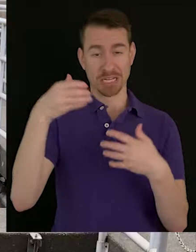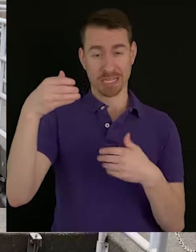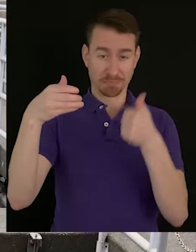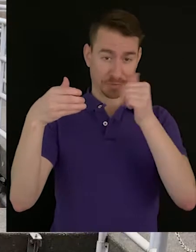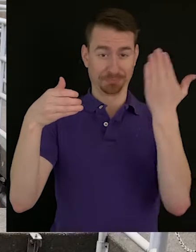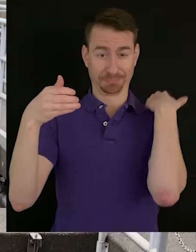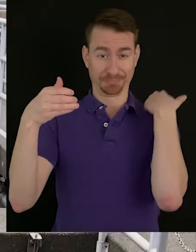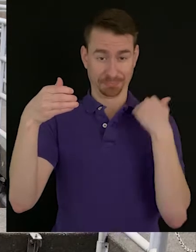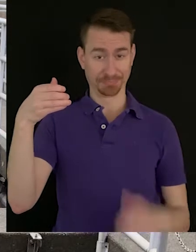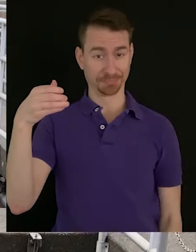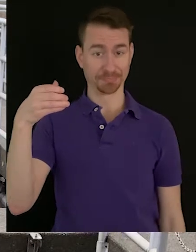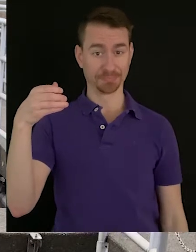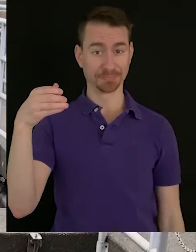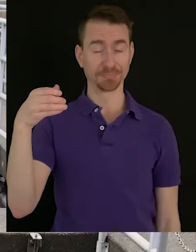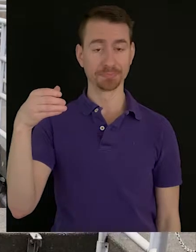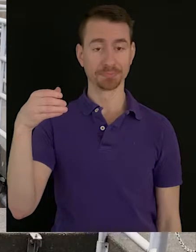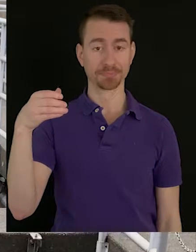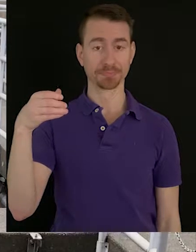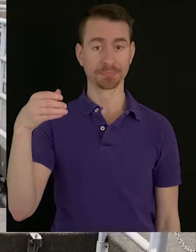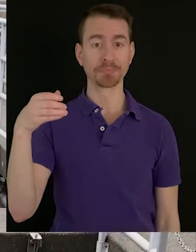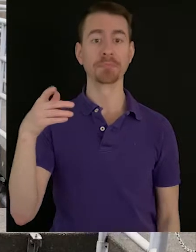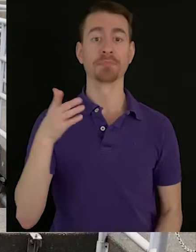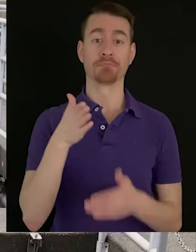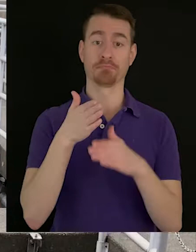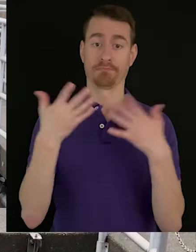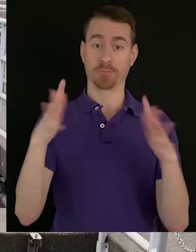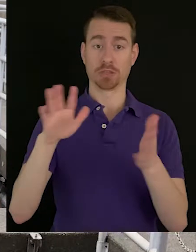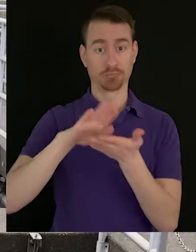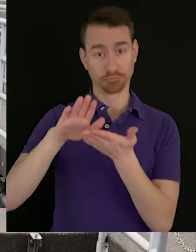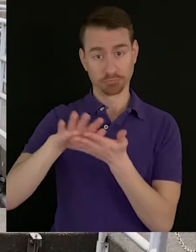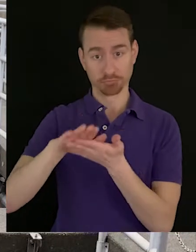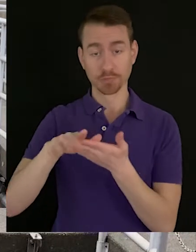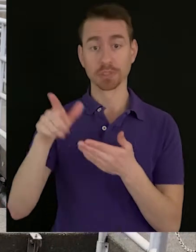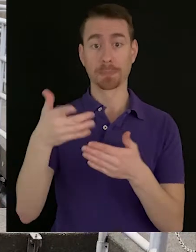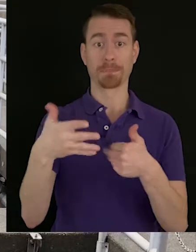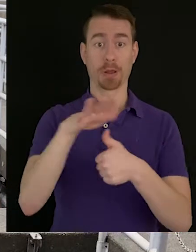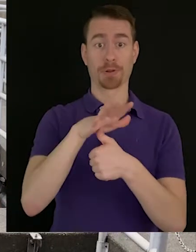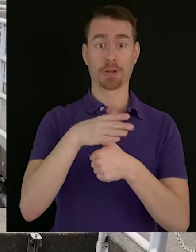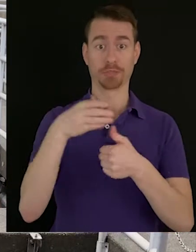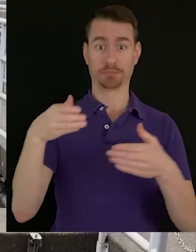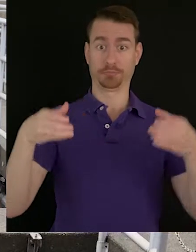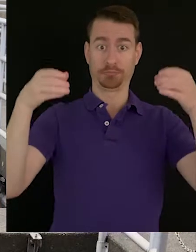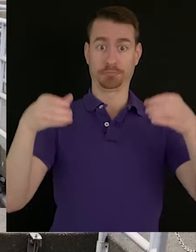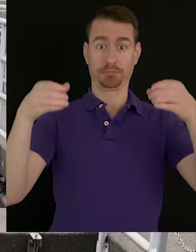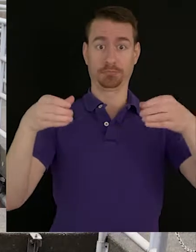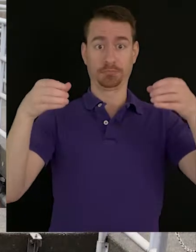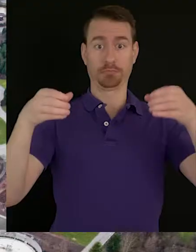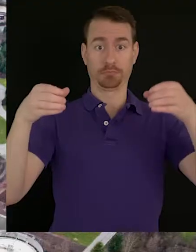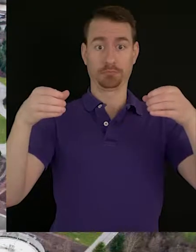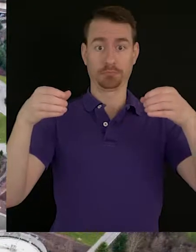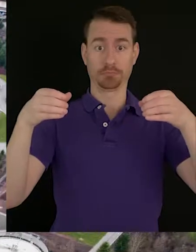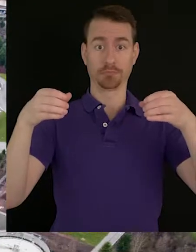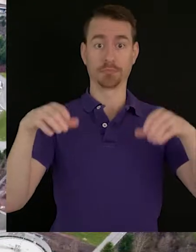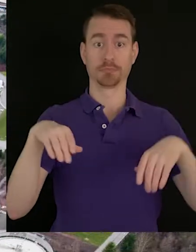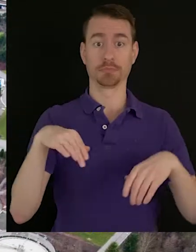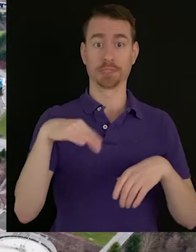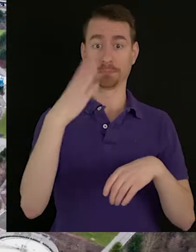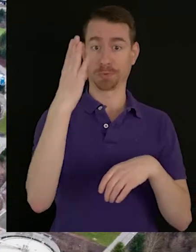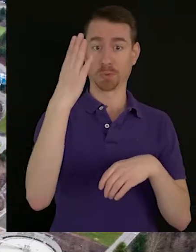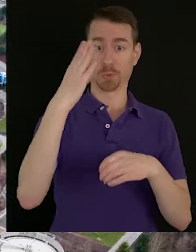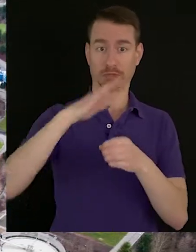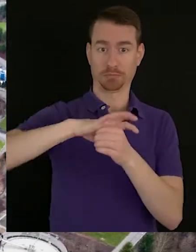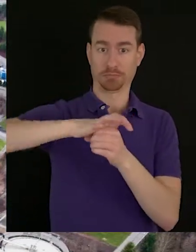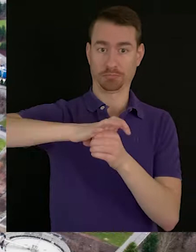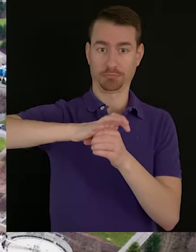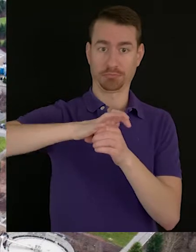pool. There's a pipe and pump attached to the bottom of the tank that sucks the material out. Now I hope you're asking